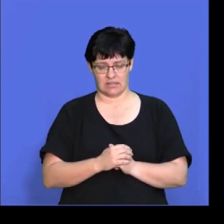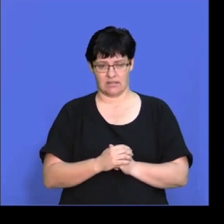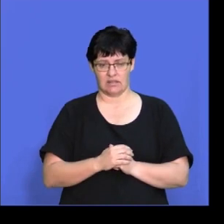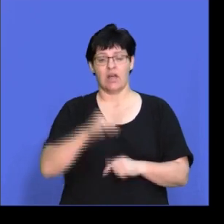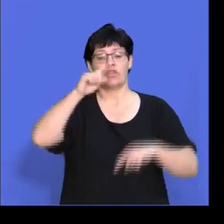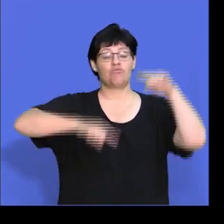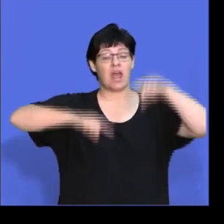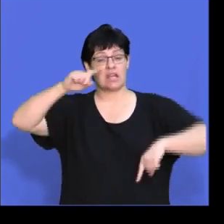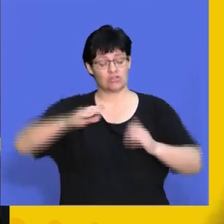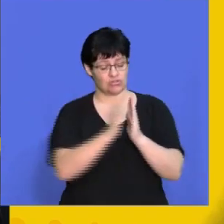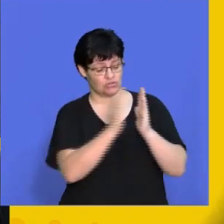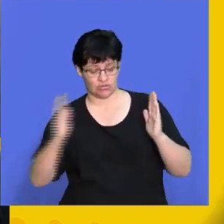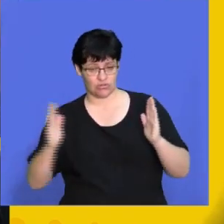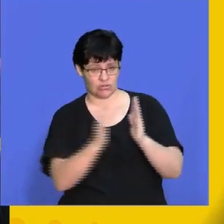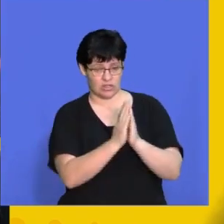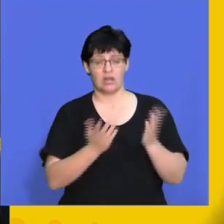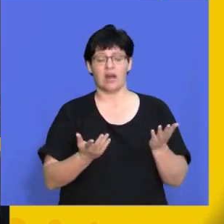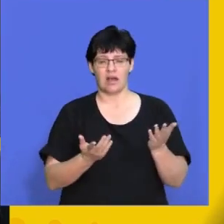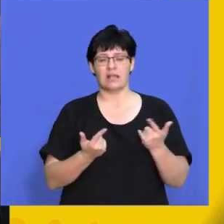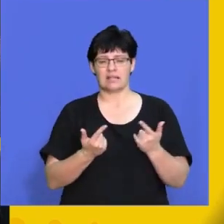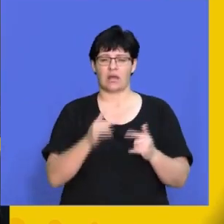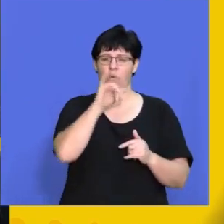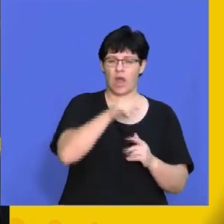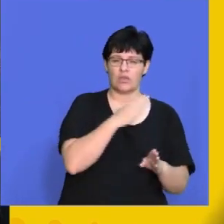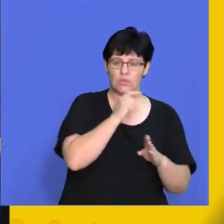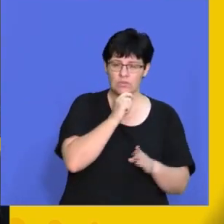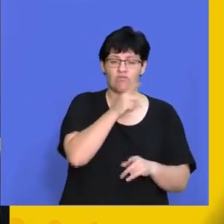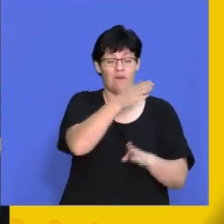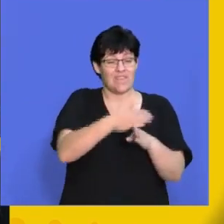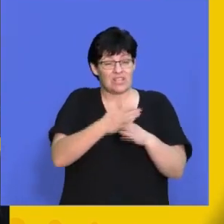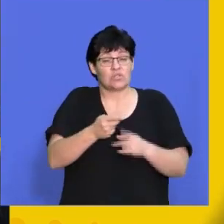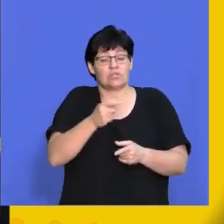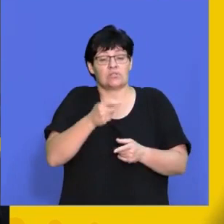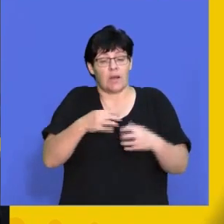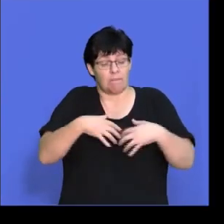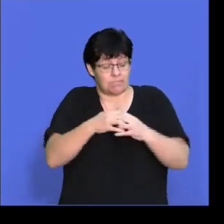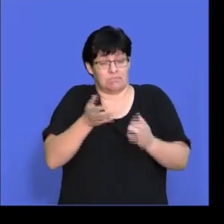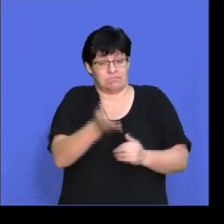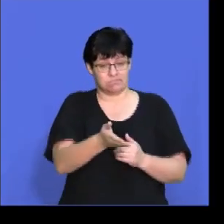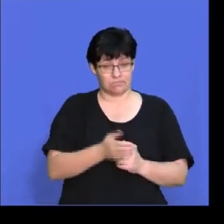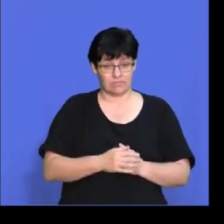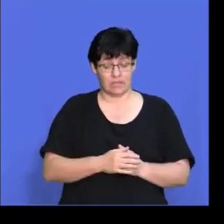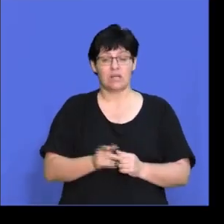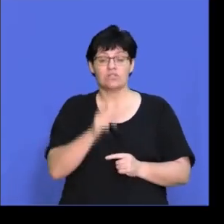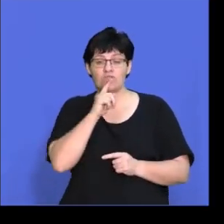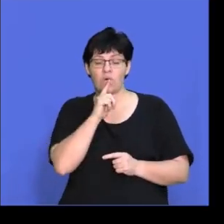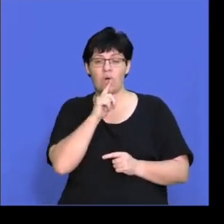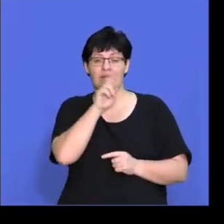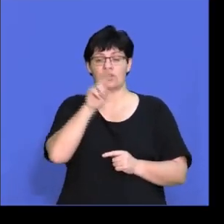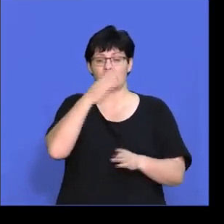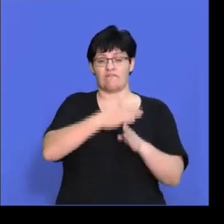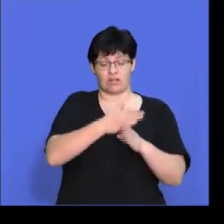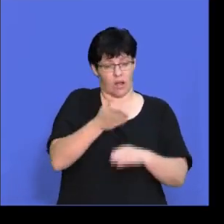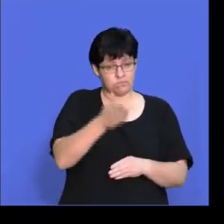so remember the range is all the y values for which that function exists. So we can see that the exponential